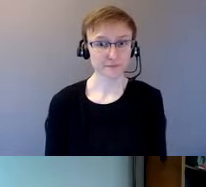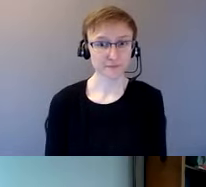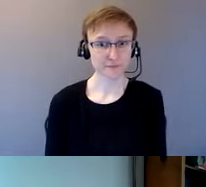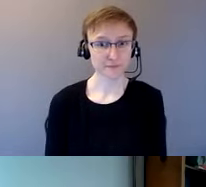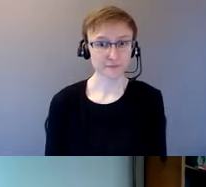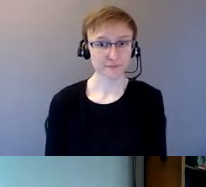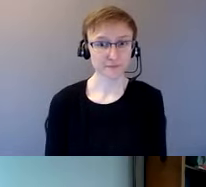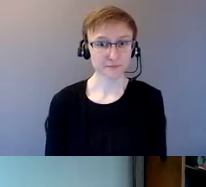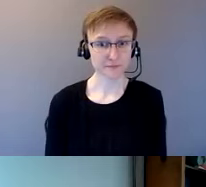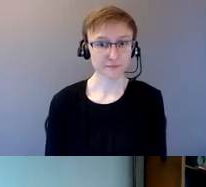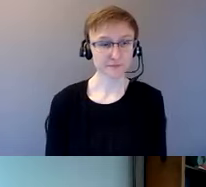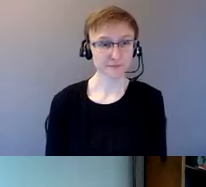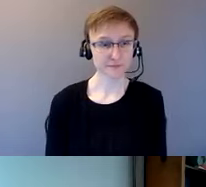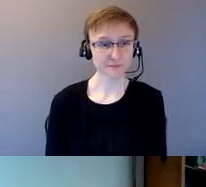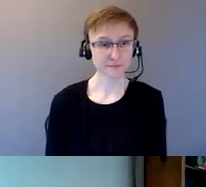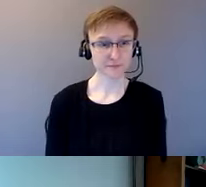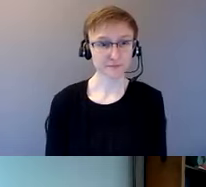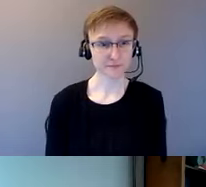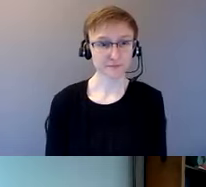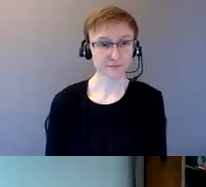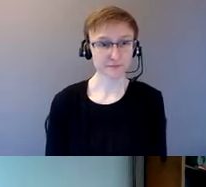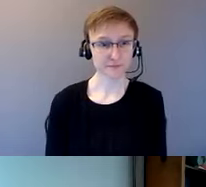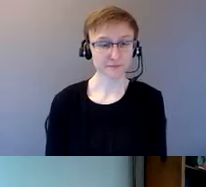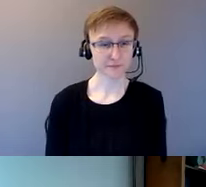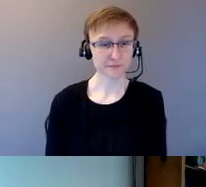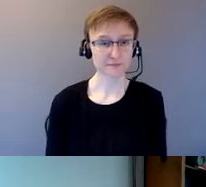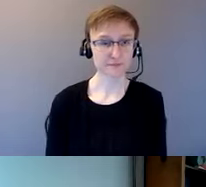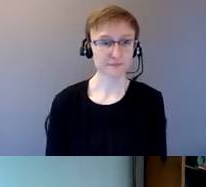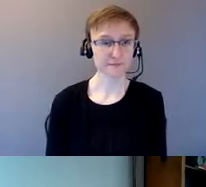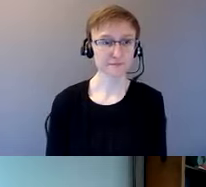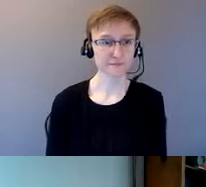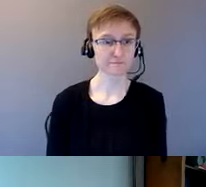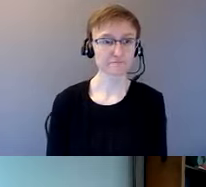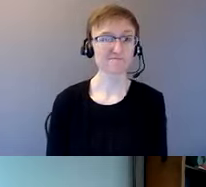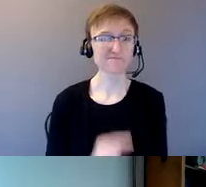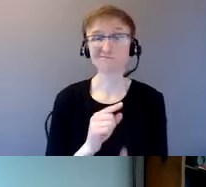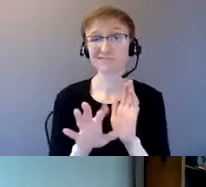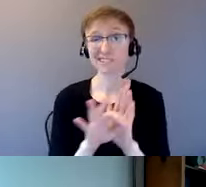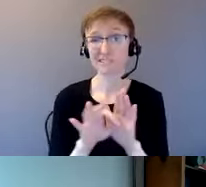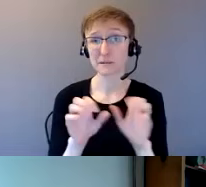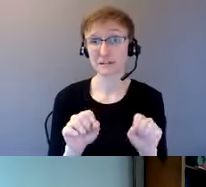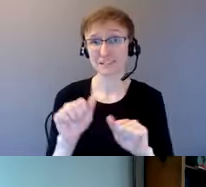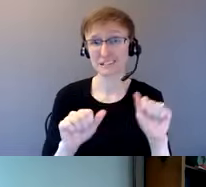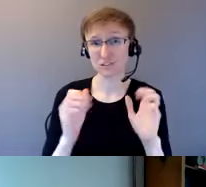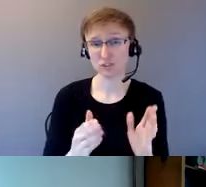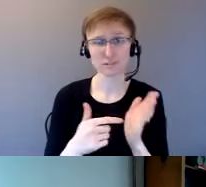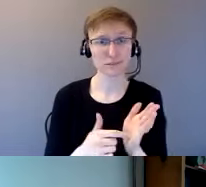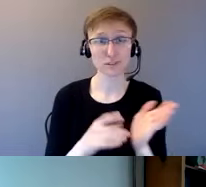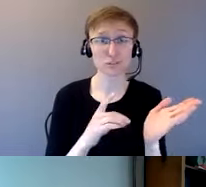when we have designated capacity assessors, they could be doctors, they could be nurses, they can